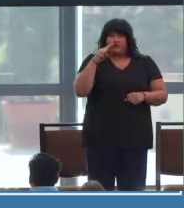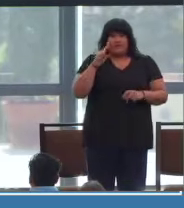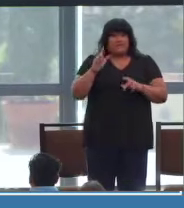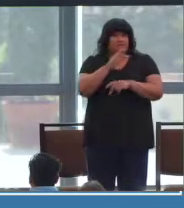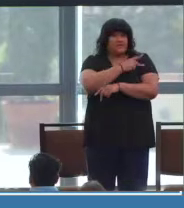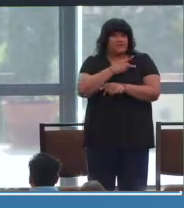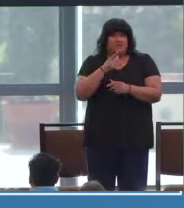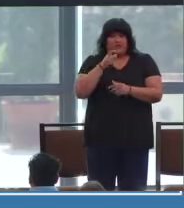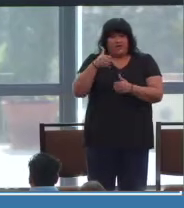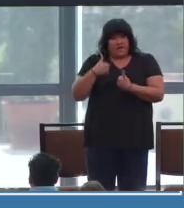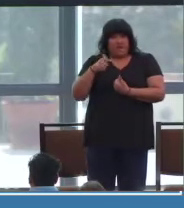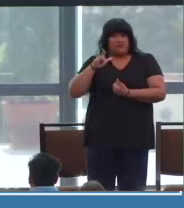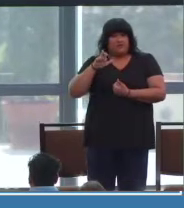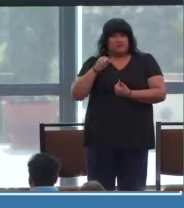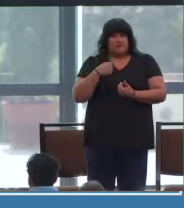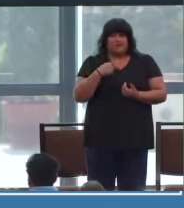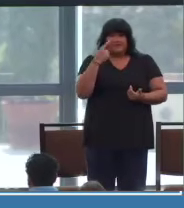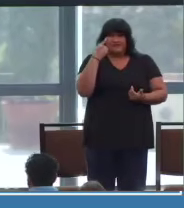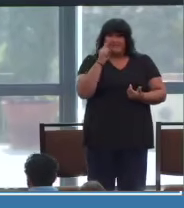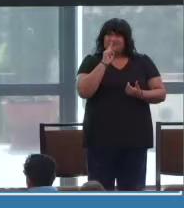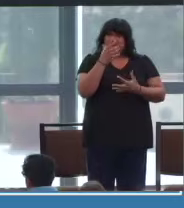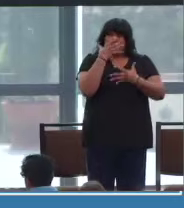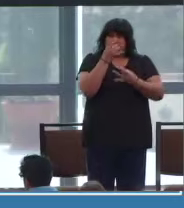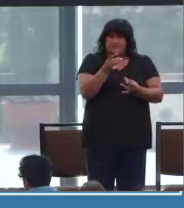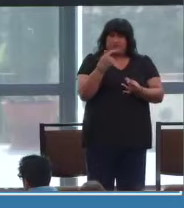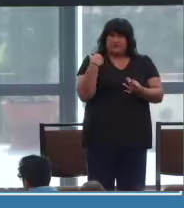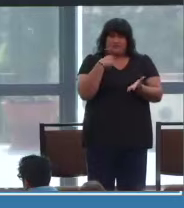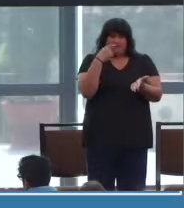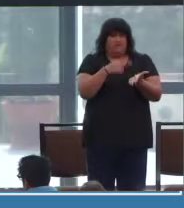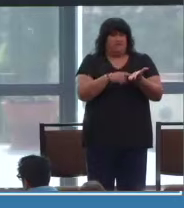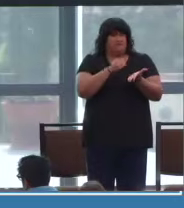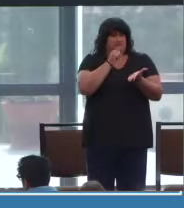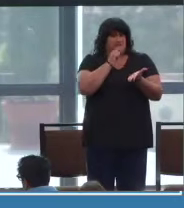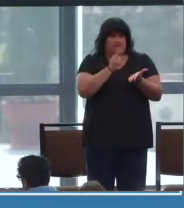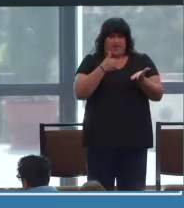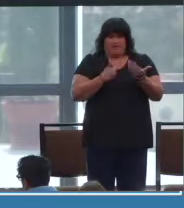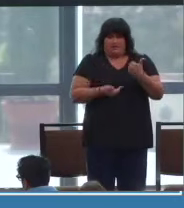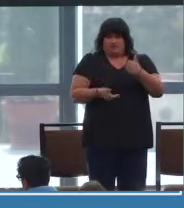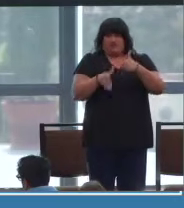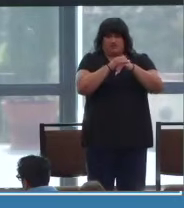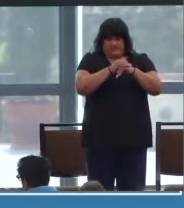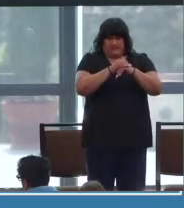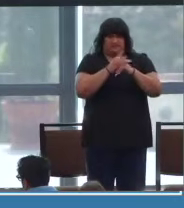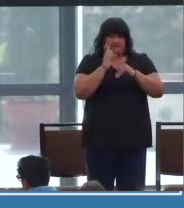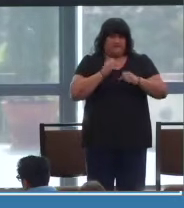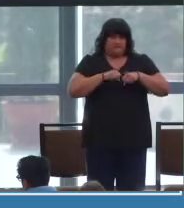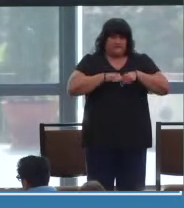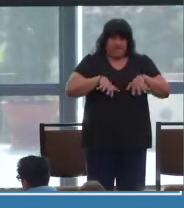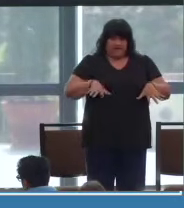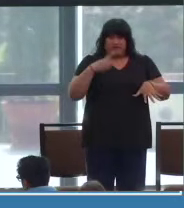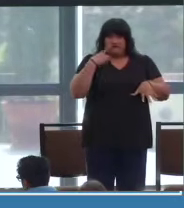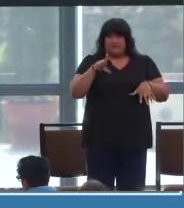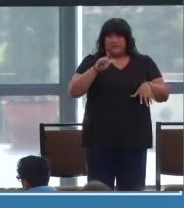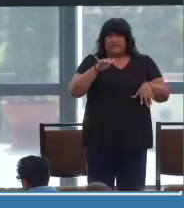I think actually even a little surprisingly, we found that there's really not an increased risk of severe flare in patients with lupus when